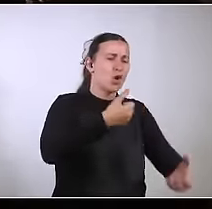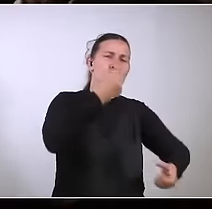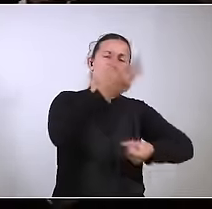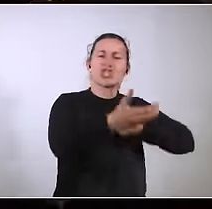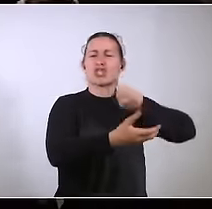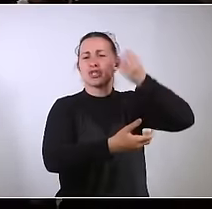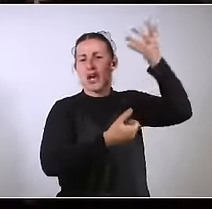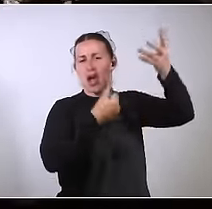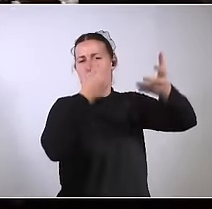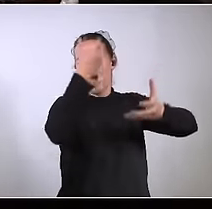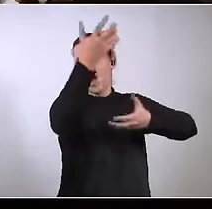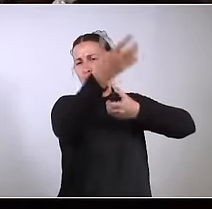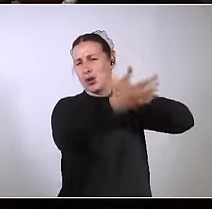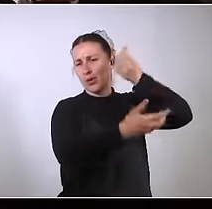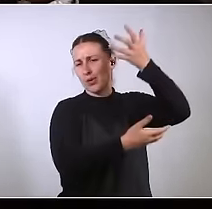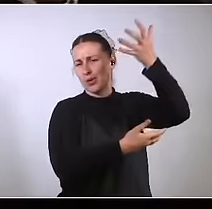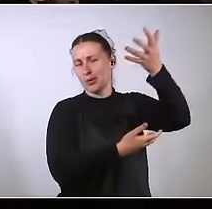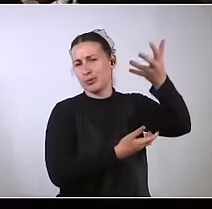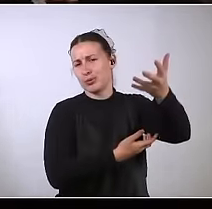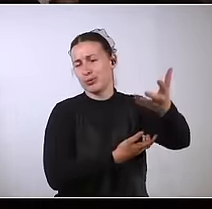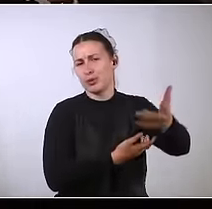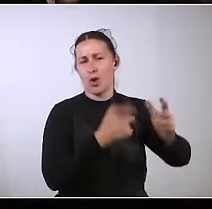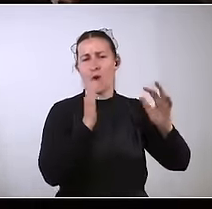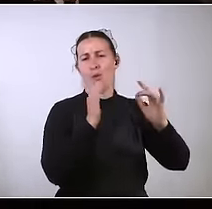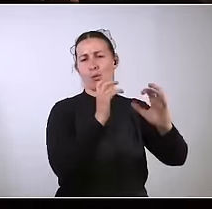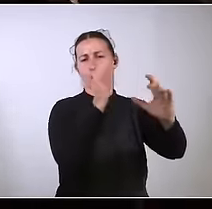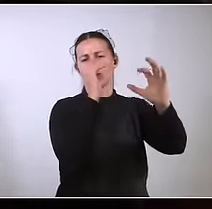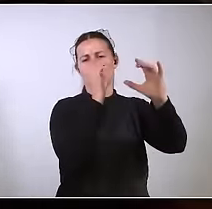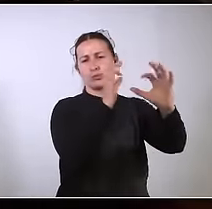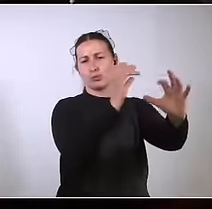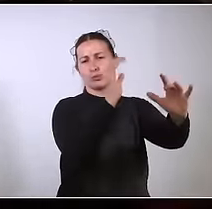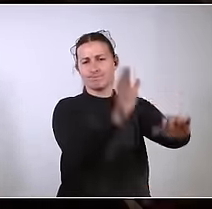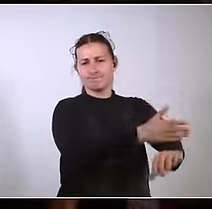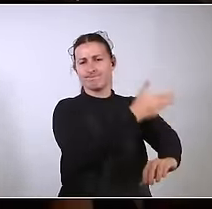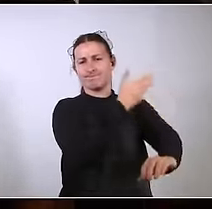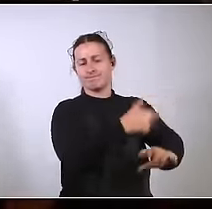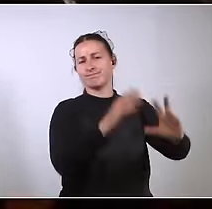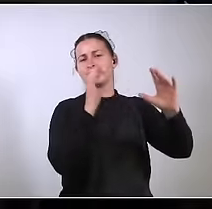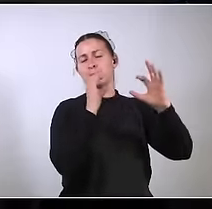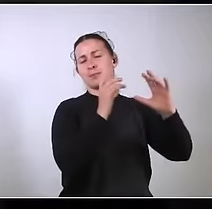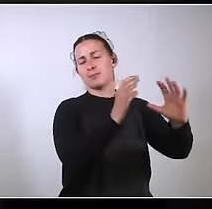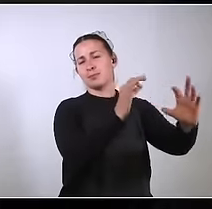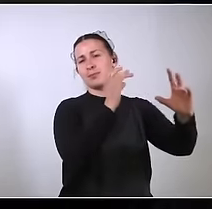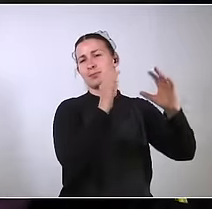shout. Hey, and when the trumpet began to sound,